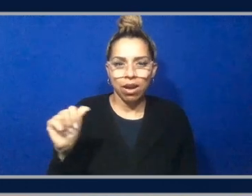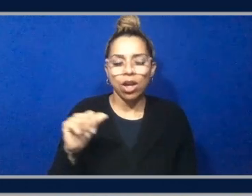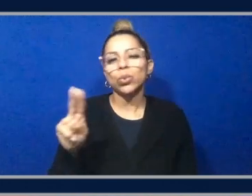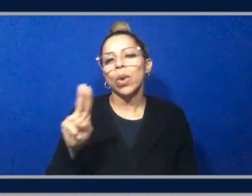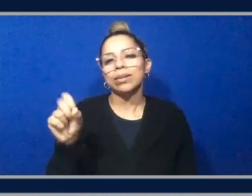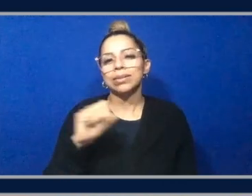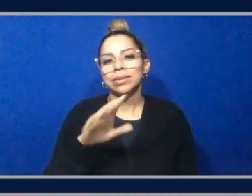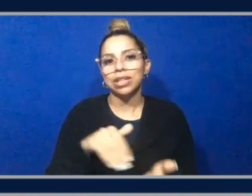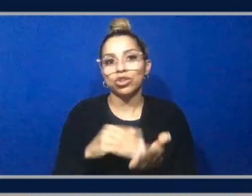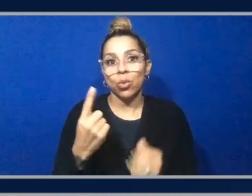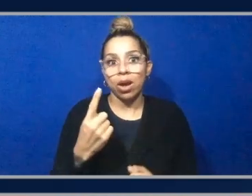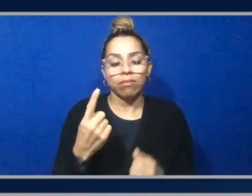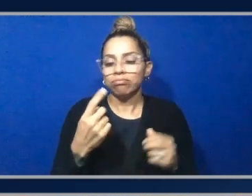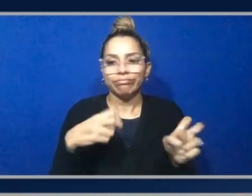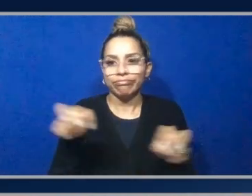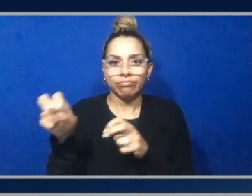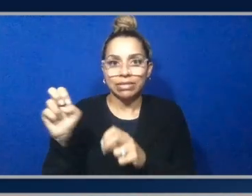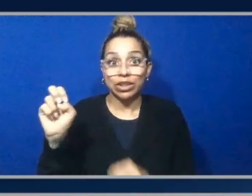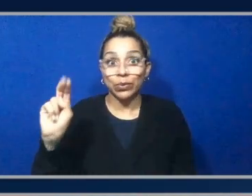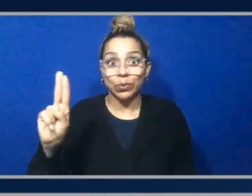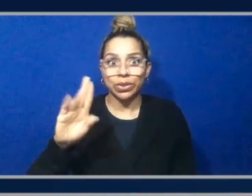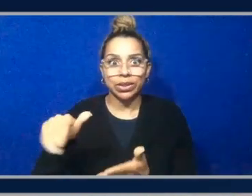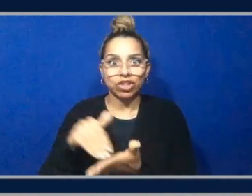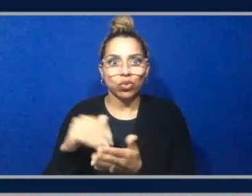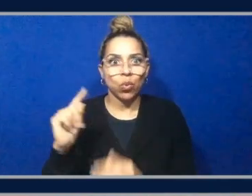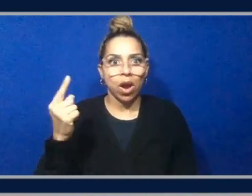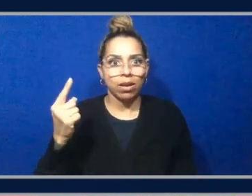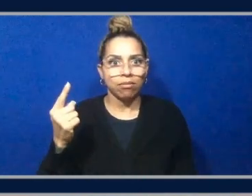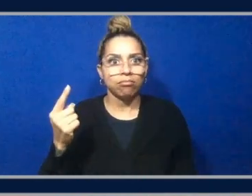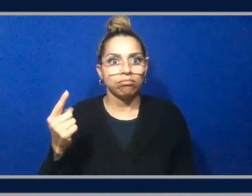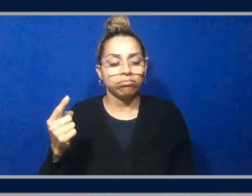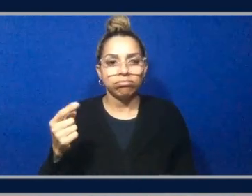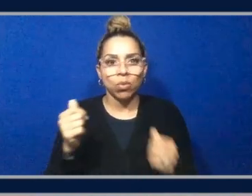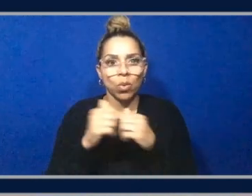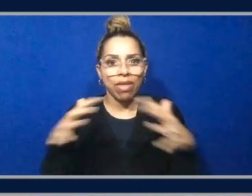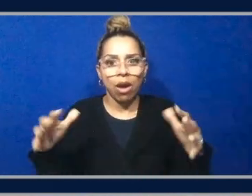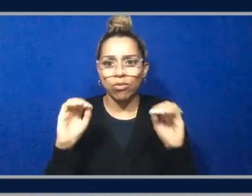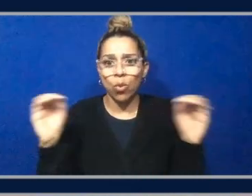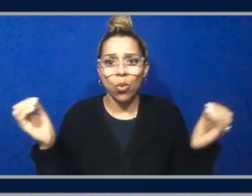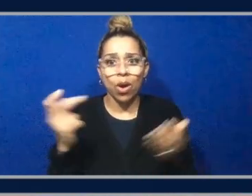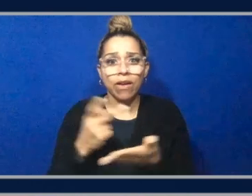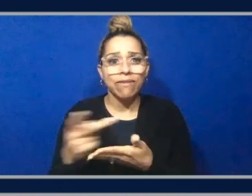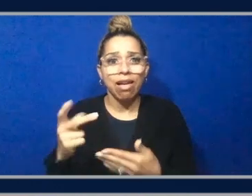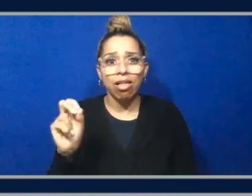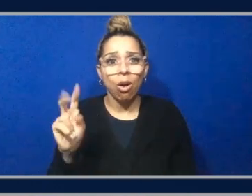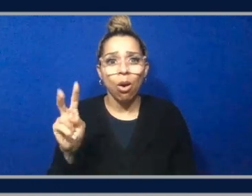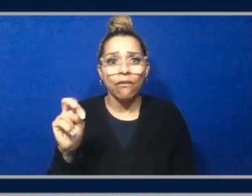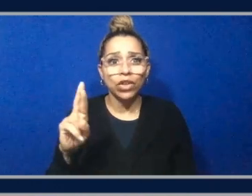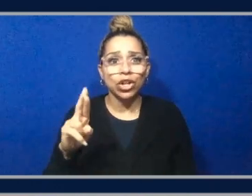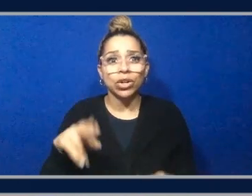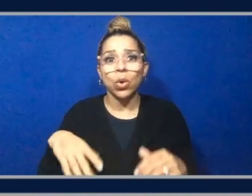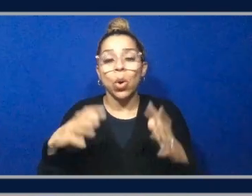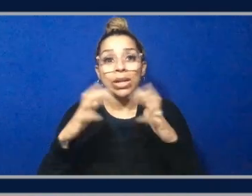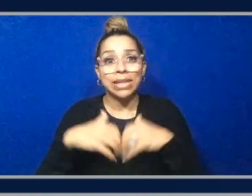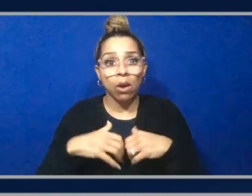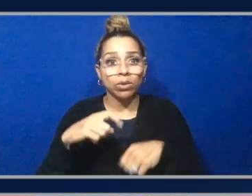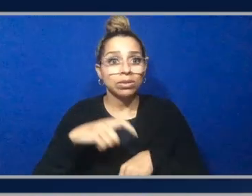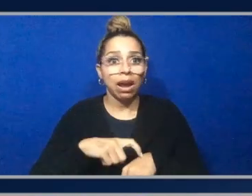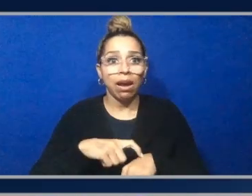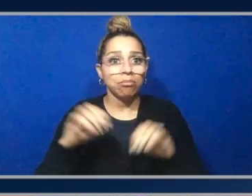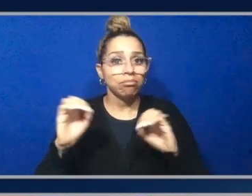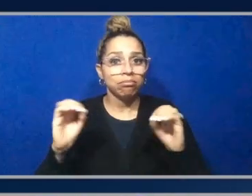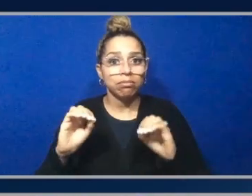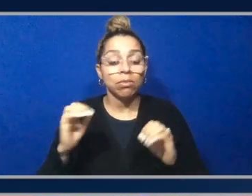EU Central 1. And I was able to do this with no failover or no downtime because the product